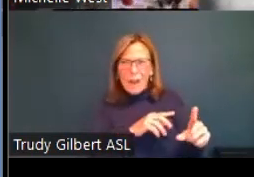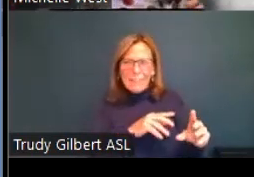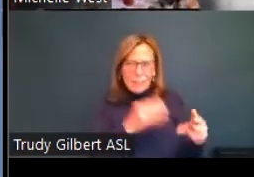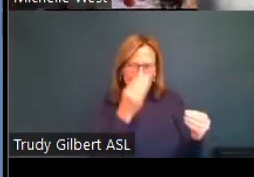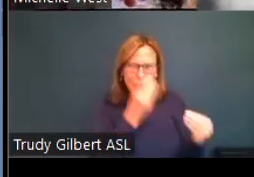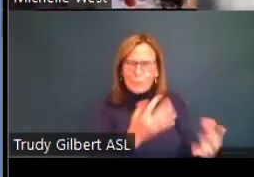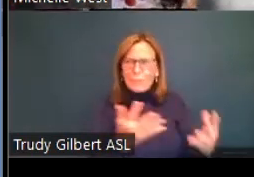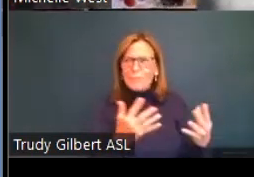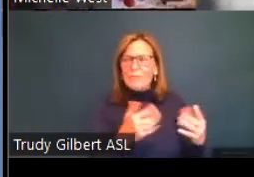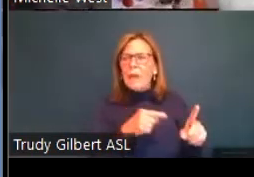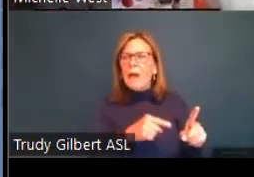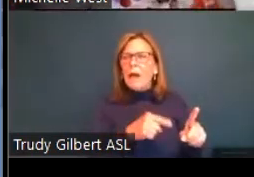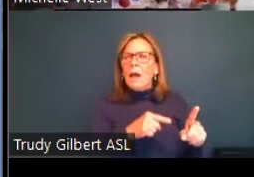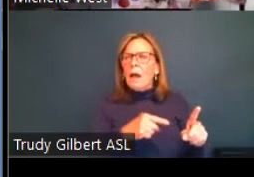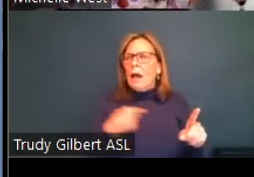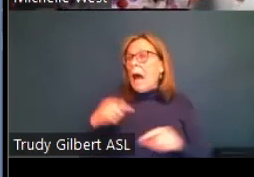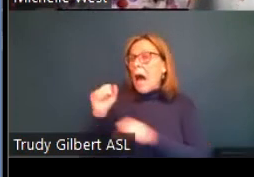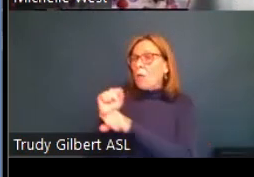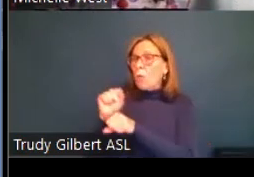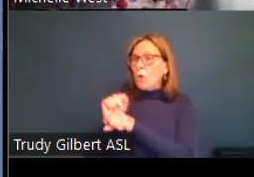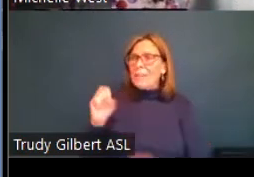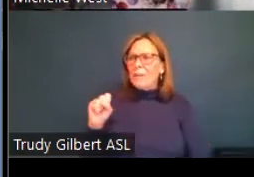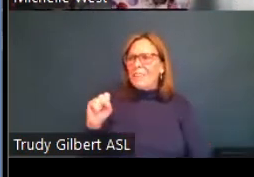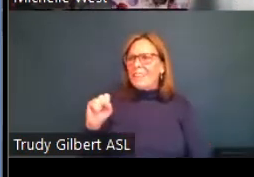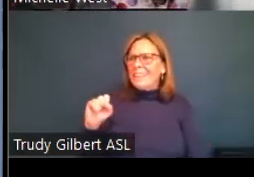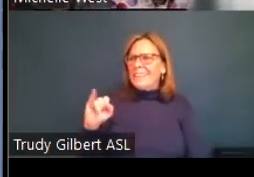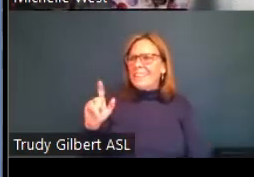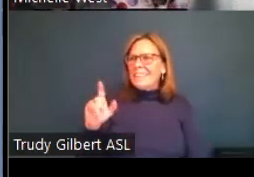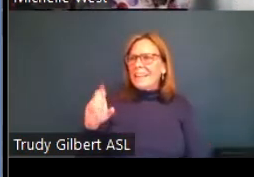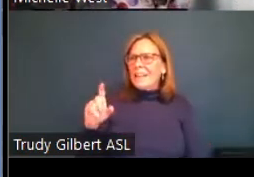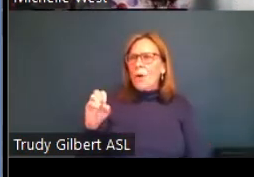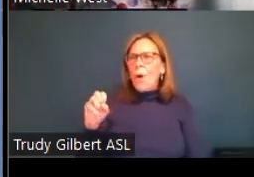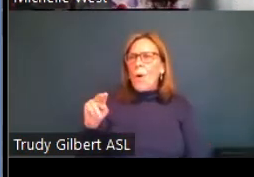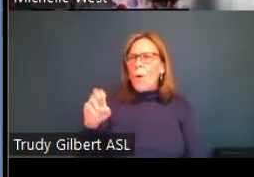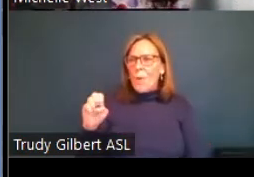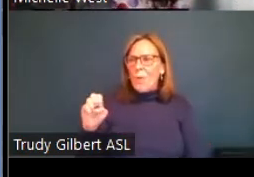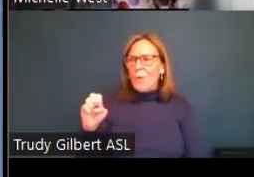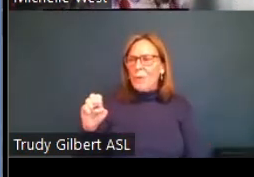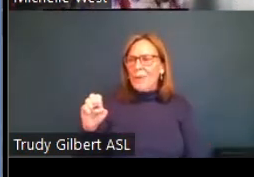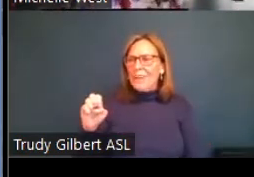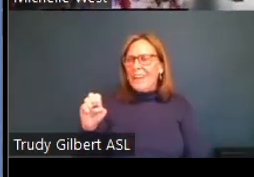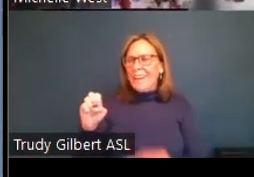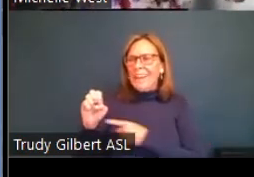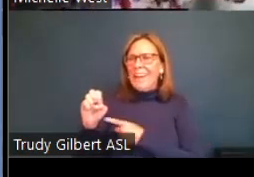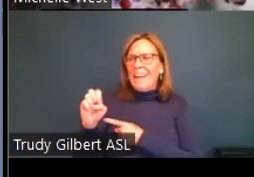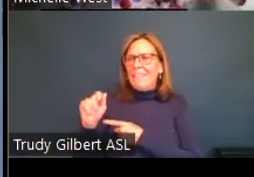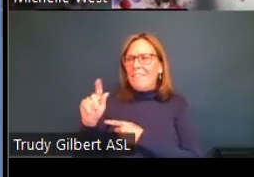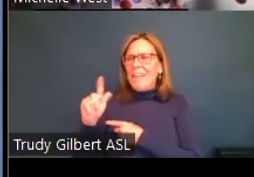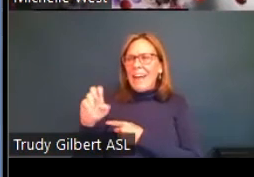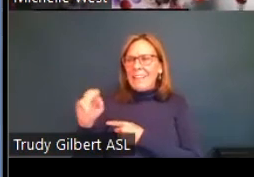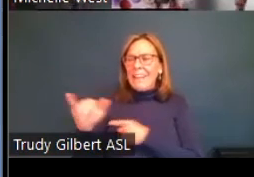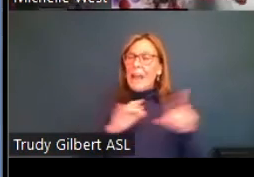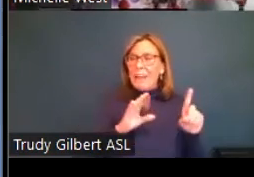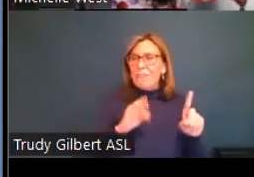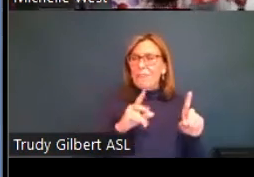like, I worked with a Silicon Valley SIL at the same time I was working with a Florida Keys SIL. And so